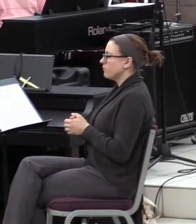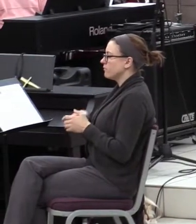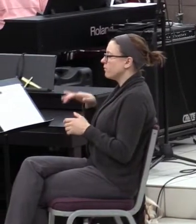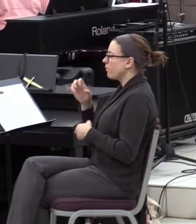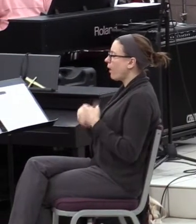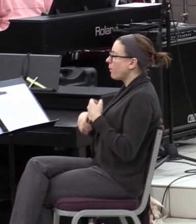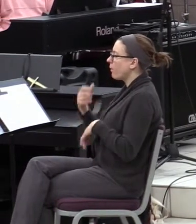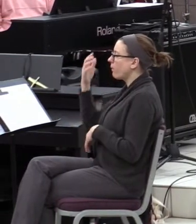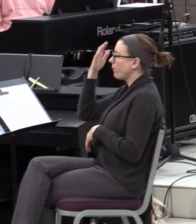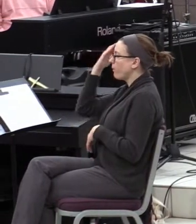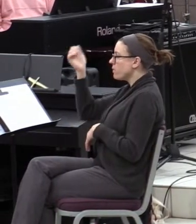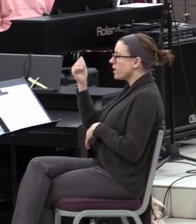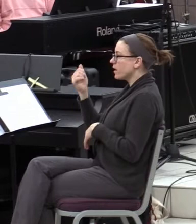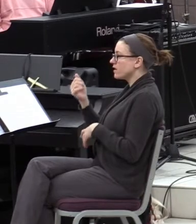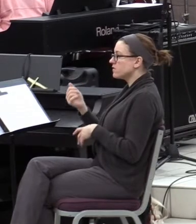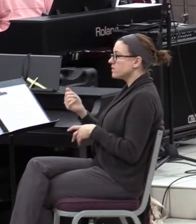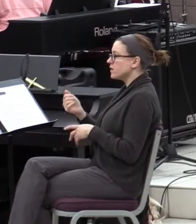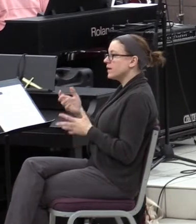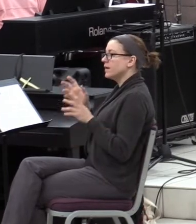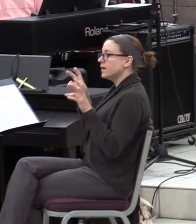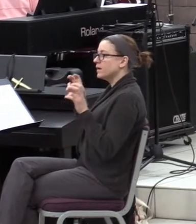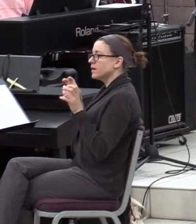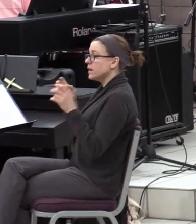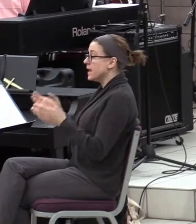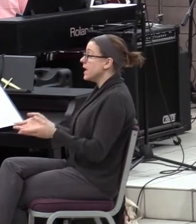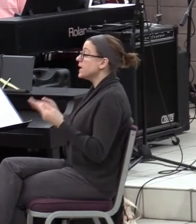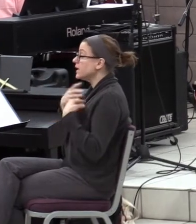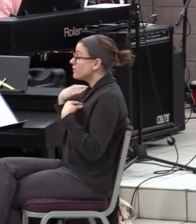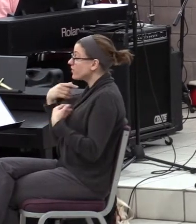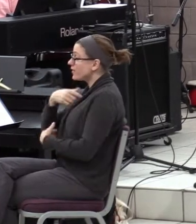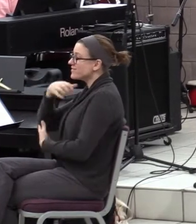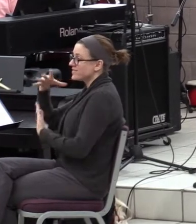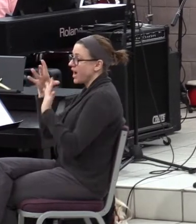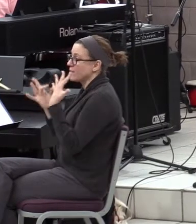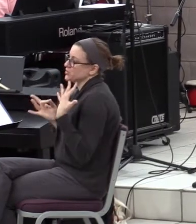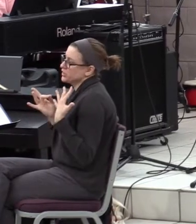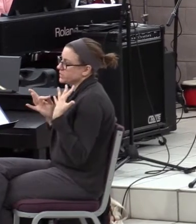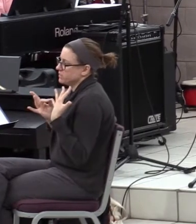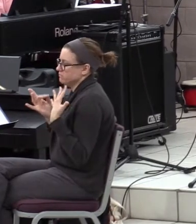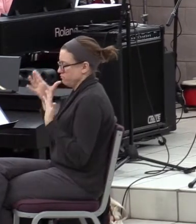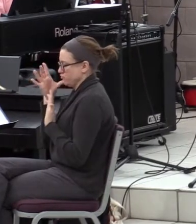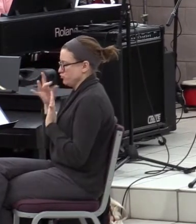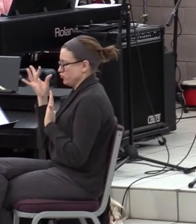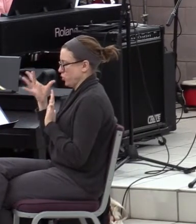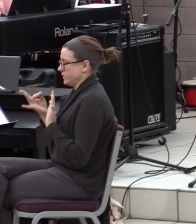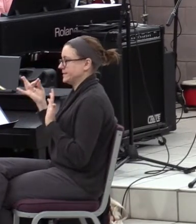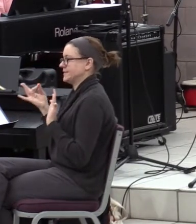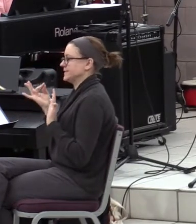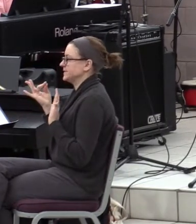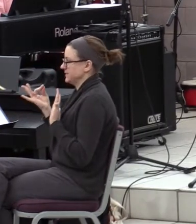it gives us the option, the choice.